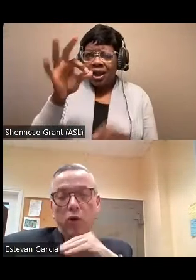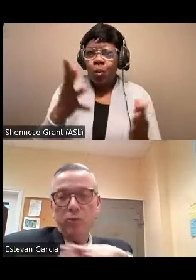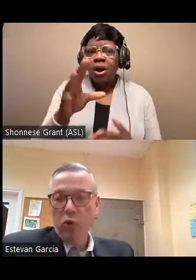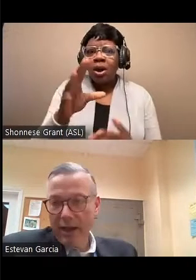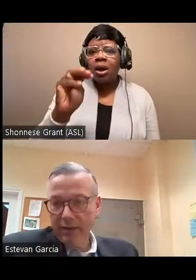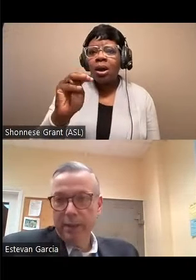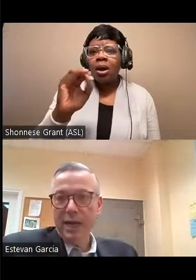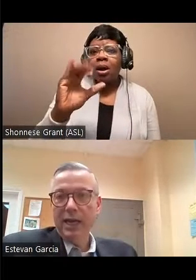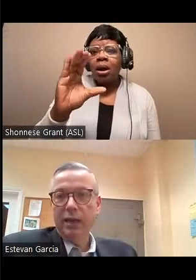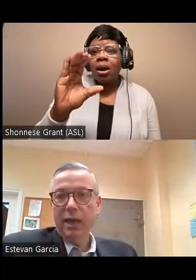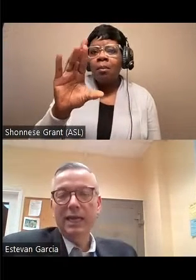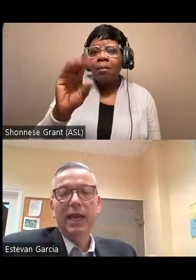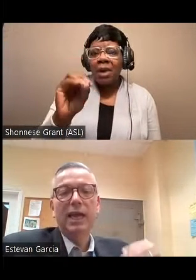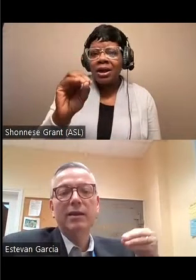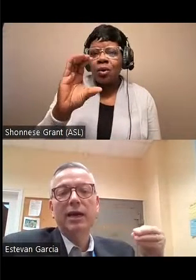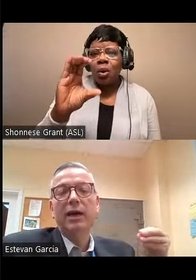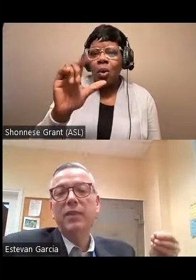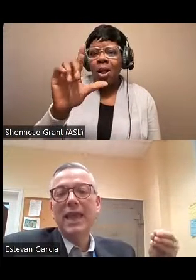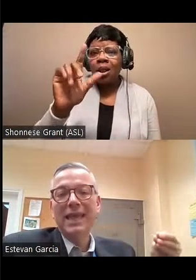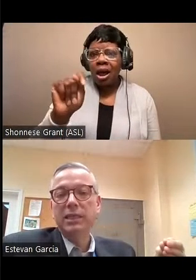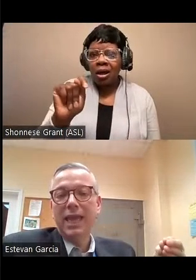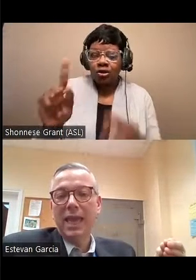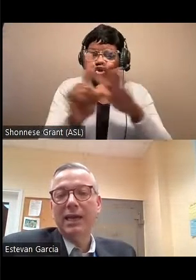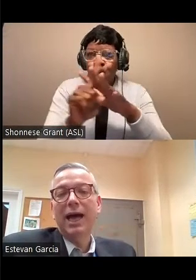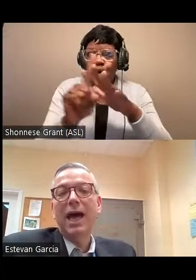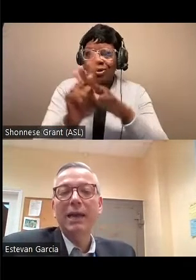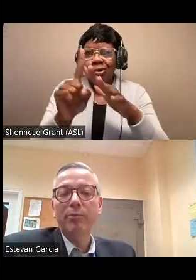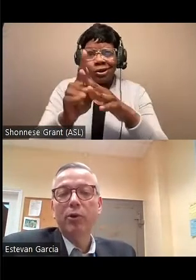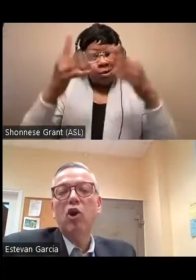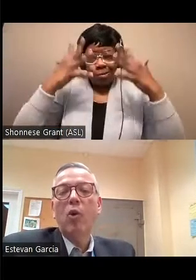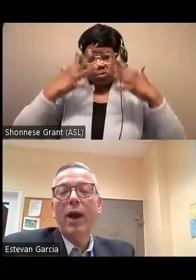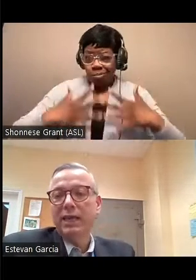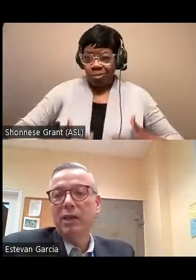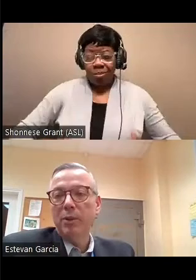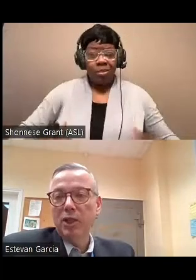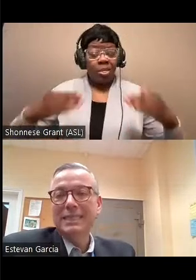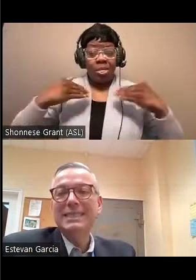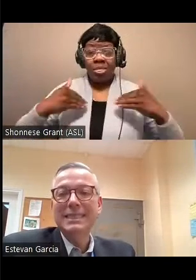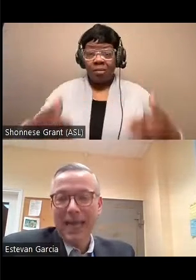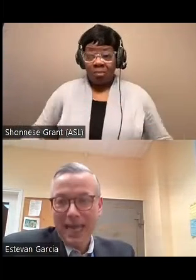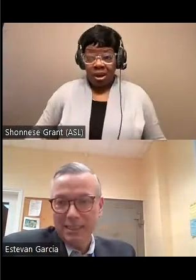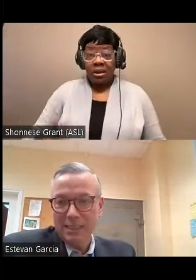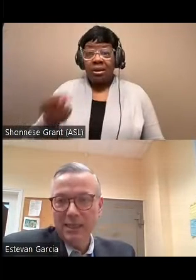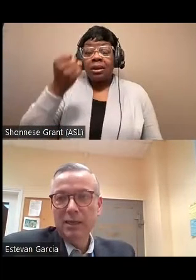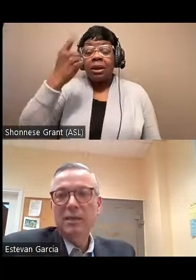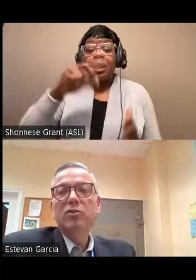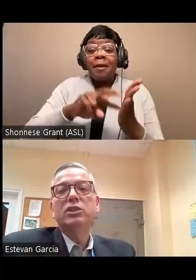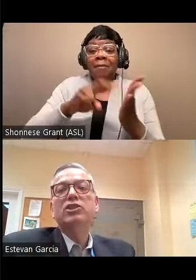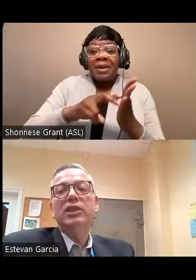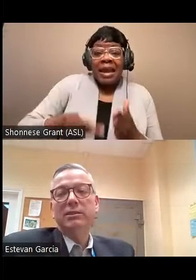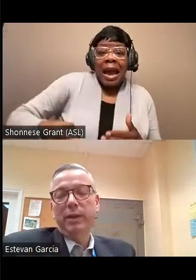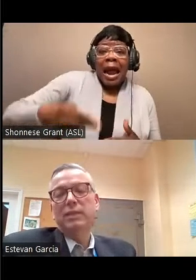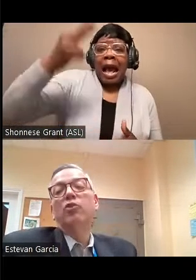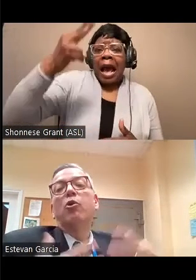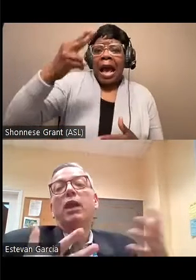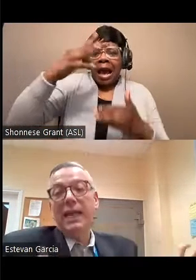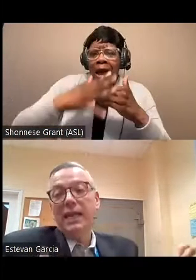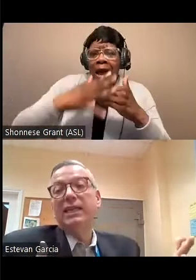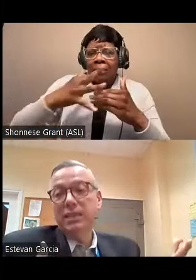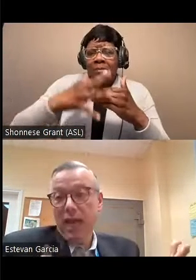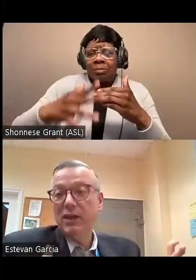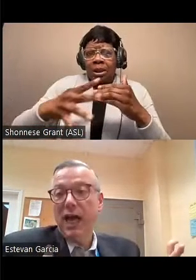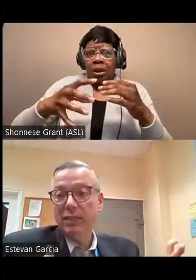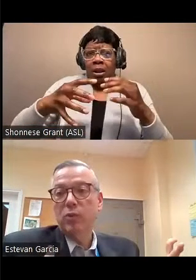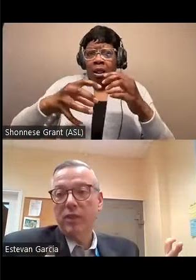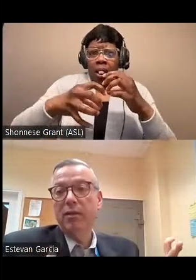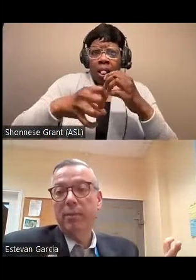that form throughout the body, and they indicate a hypercoagulable state, which just means you're more likely